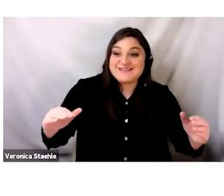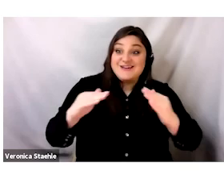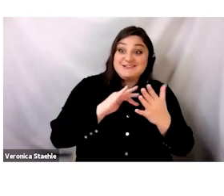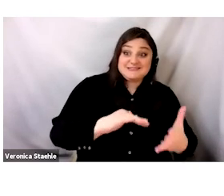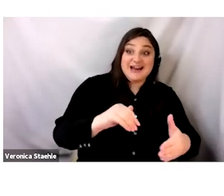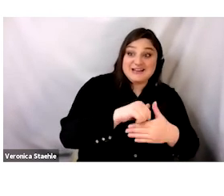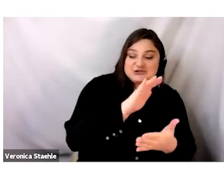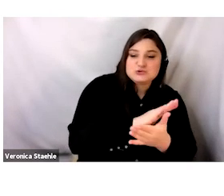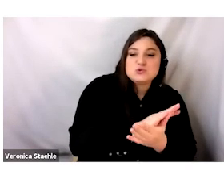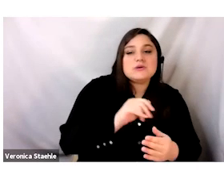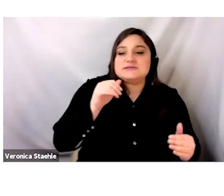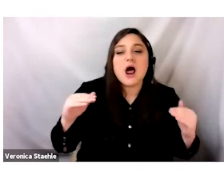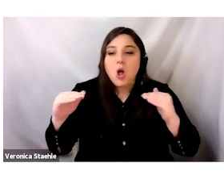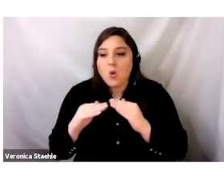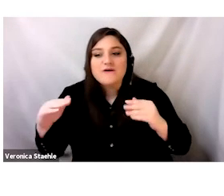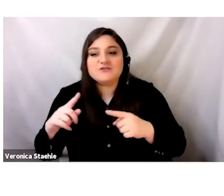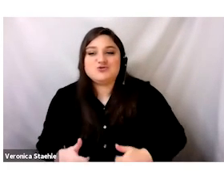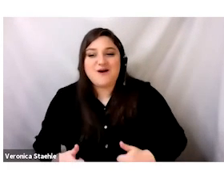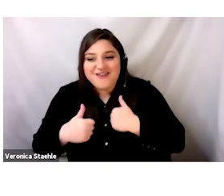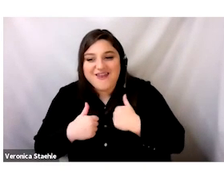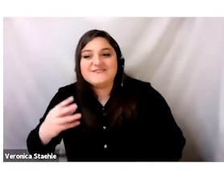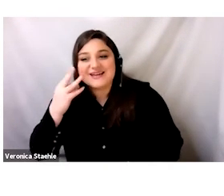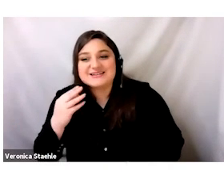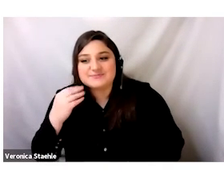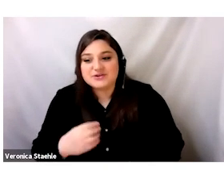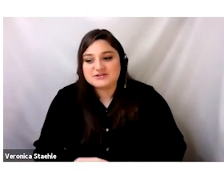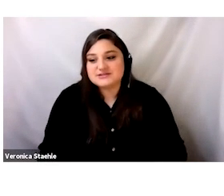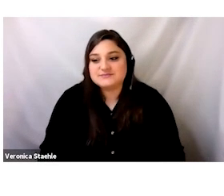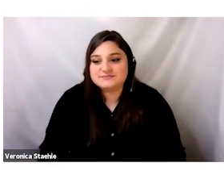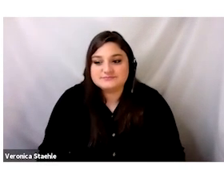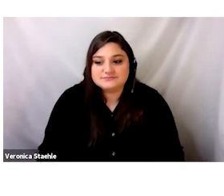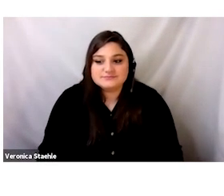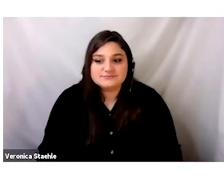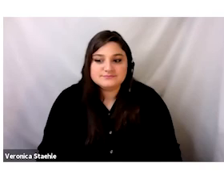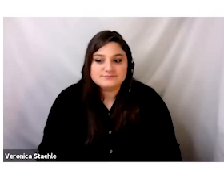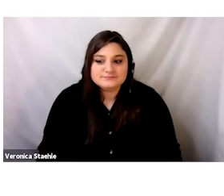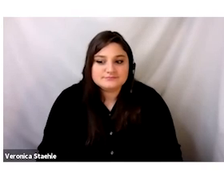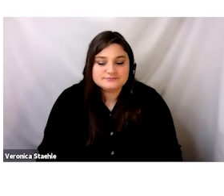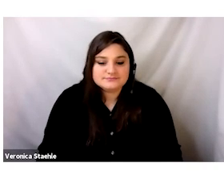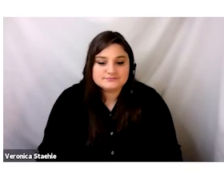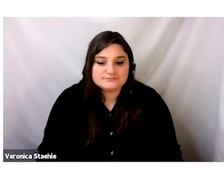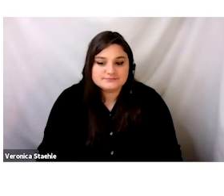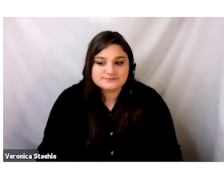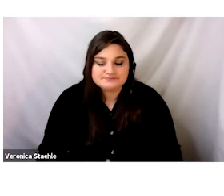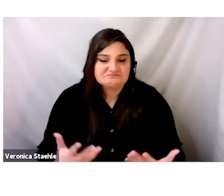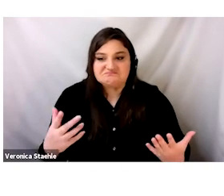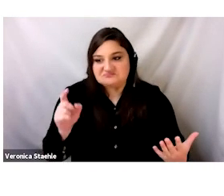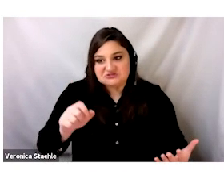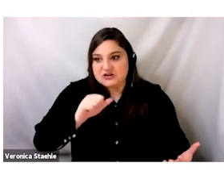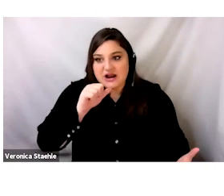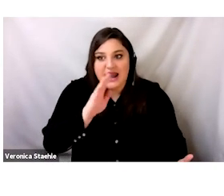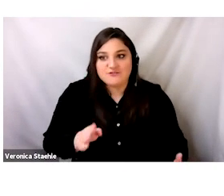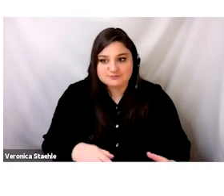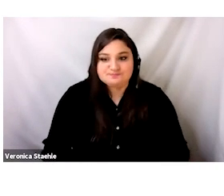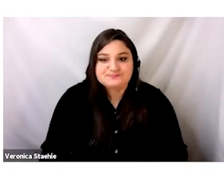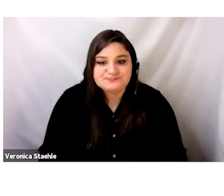not put the letters behind someone else's name above the living expertise of someone. I just won't do it. Equity is